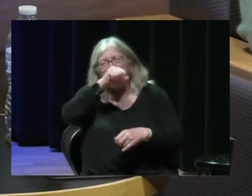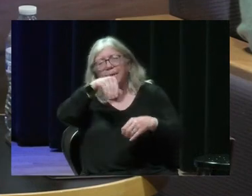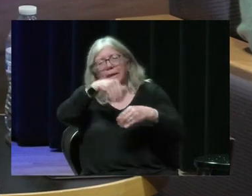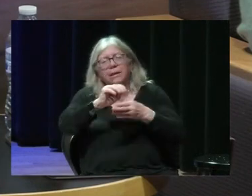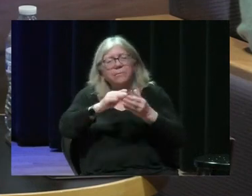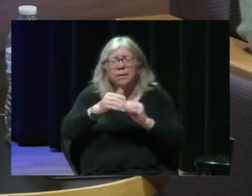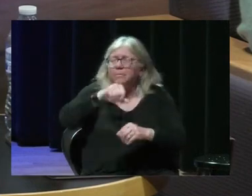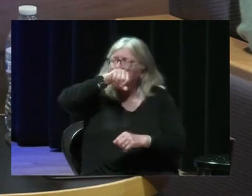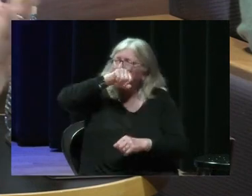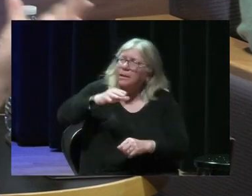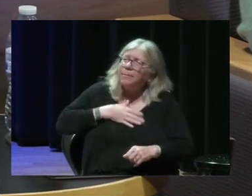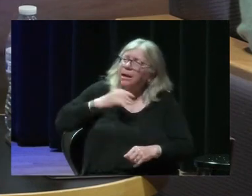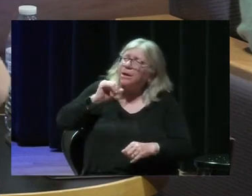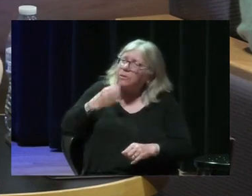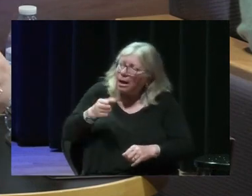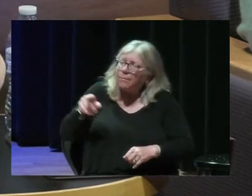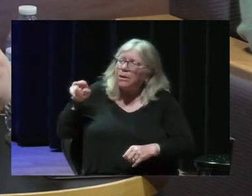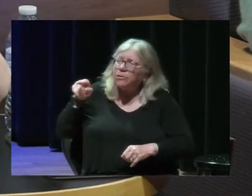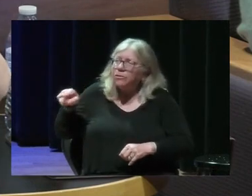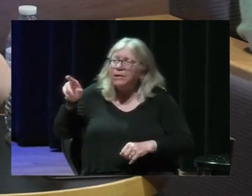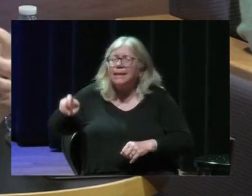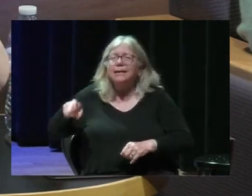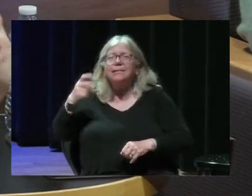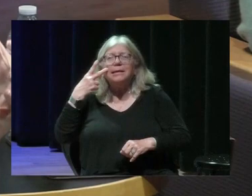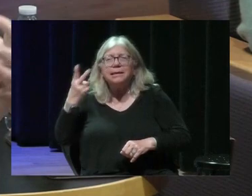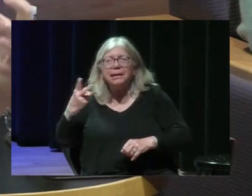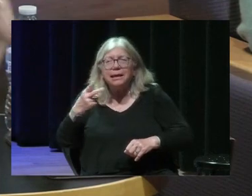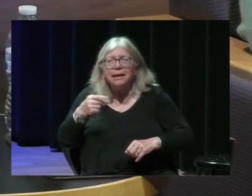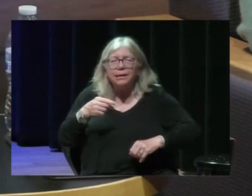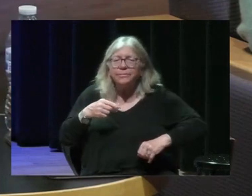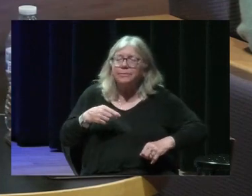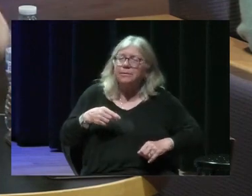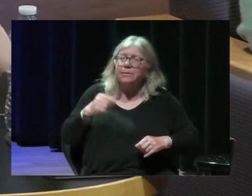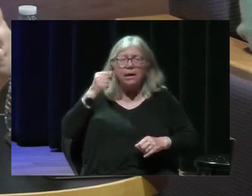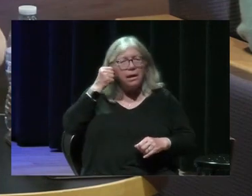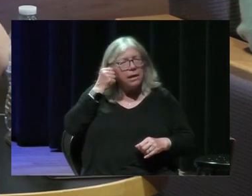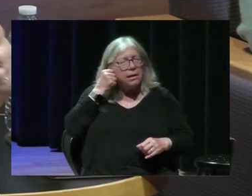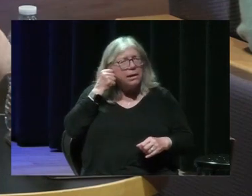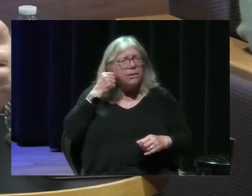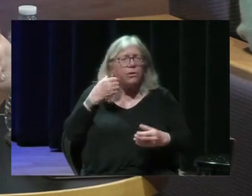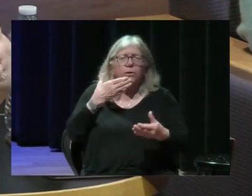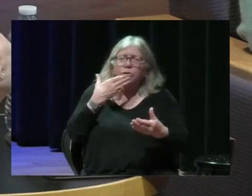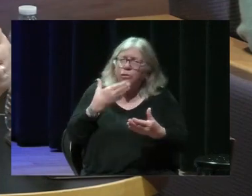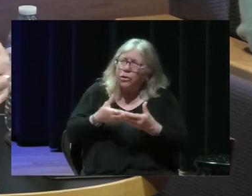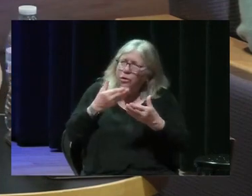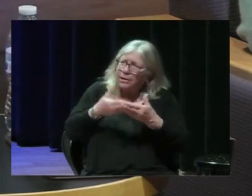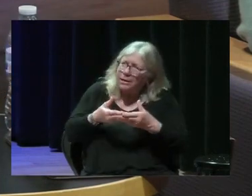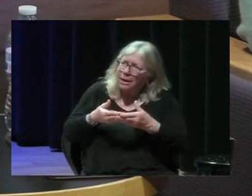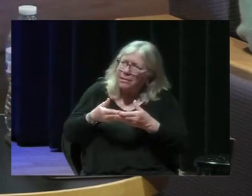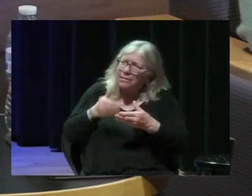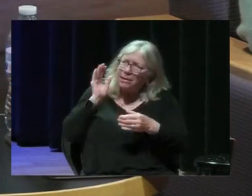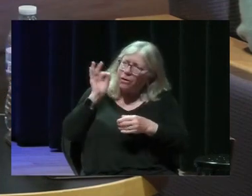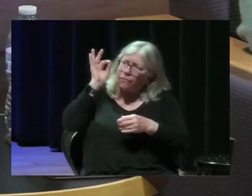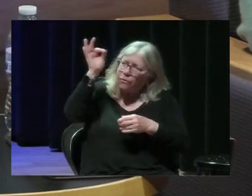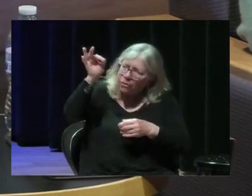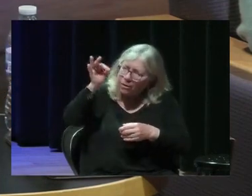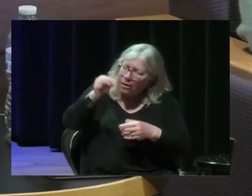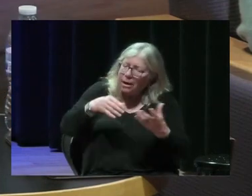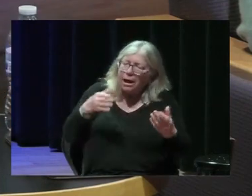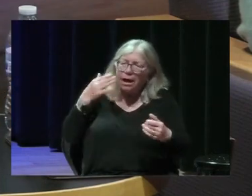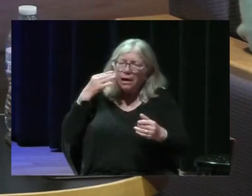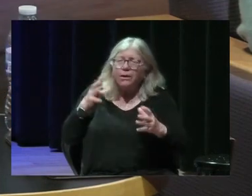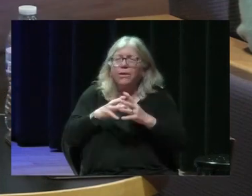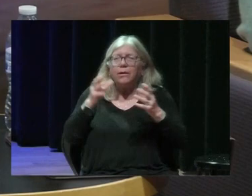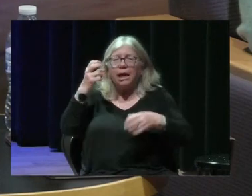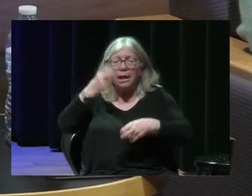love my job. She needs to see that, like, there is goodness ahead of her, even as there are a lot of